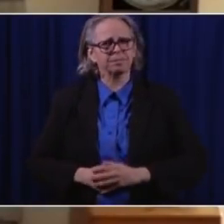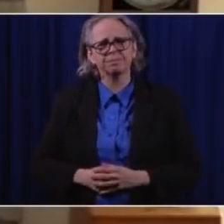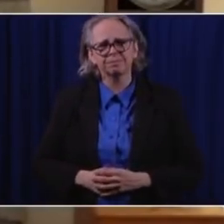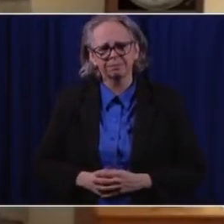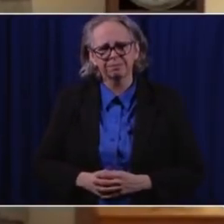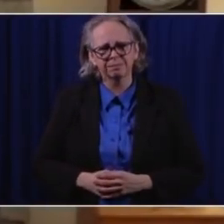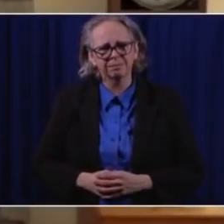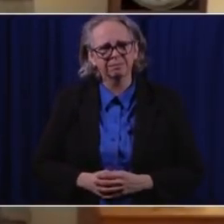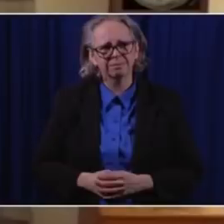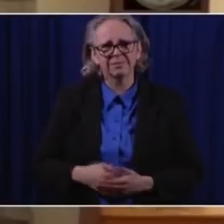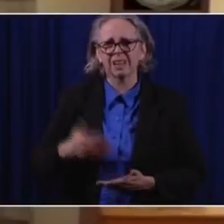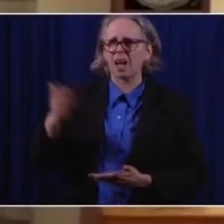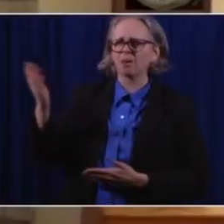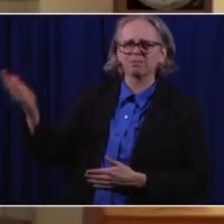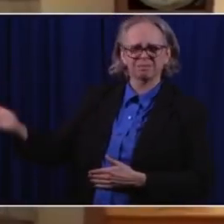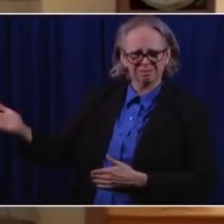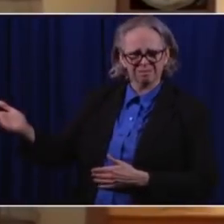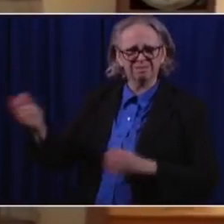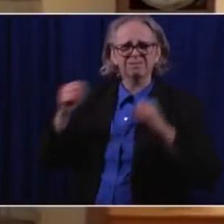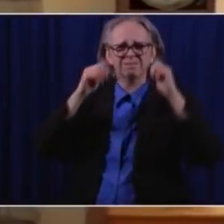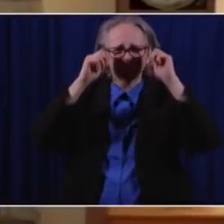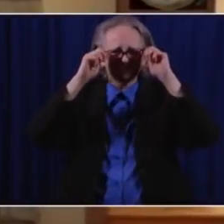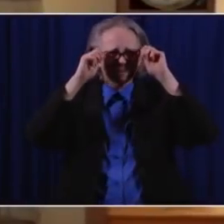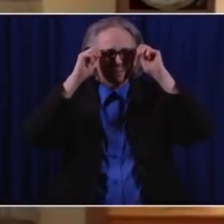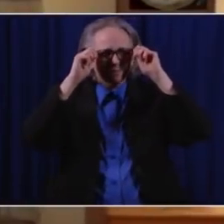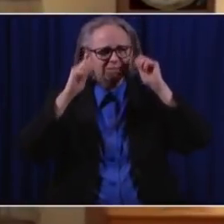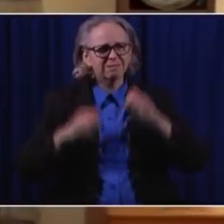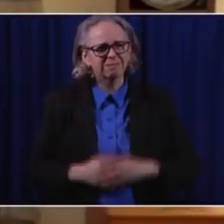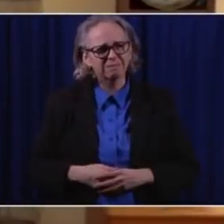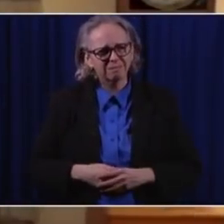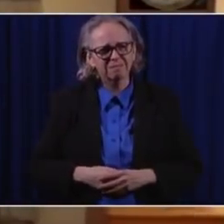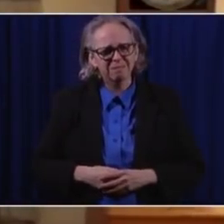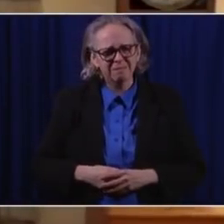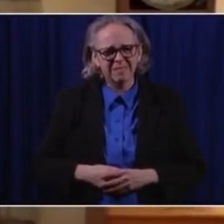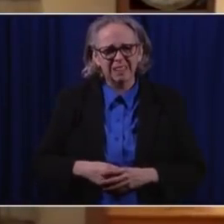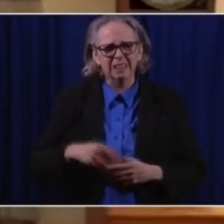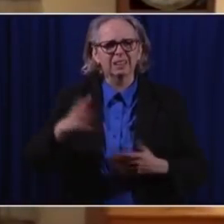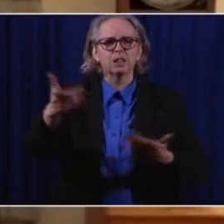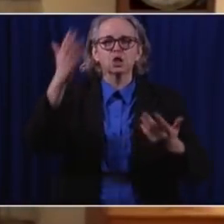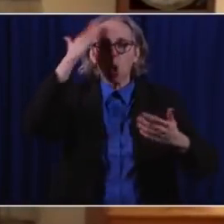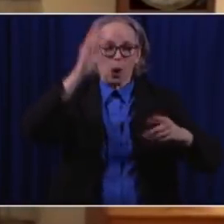slide, Eric. Percent increase in cases versus testing. Again,